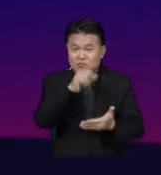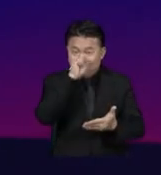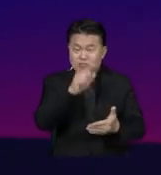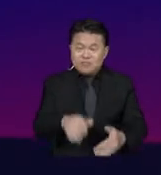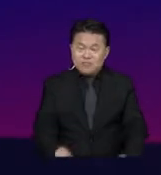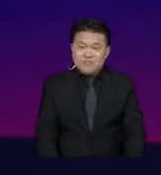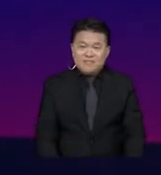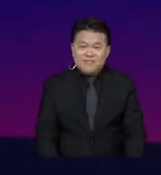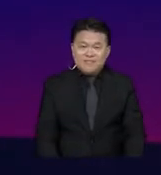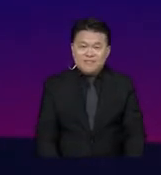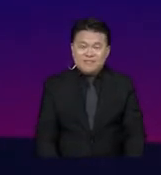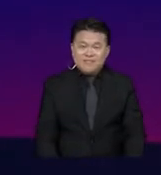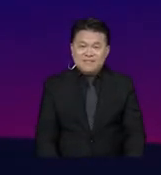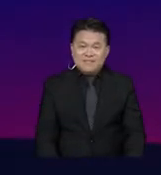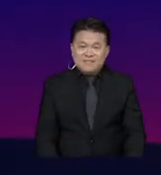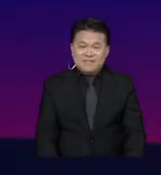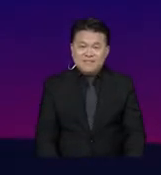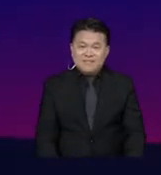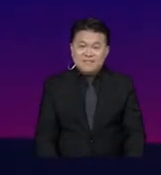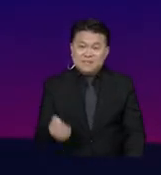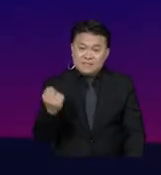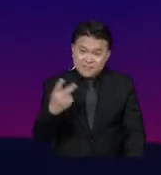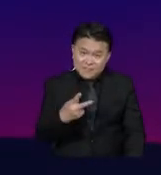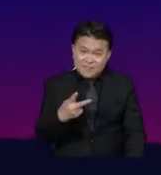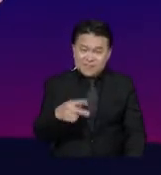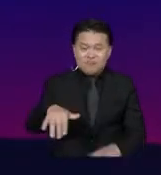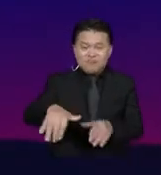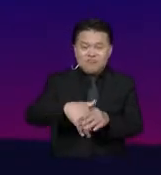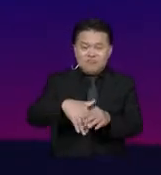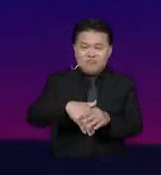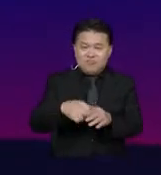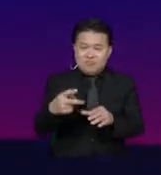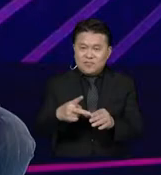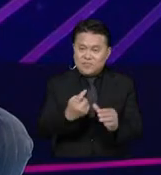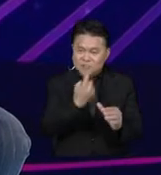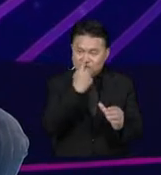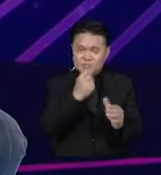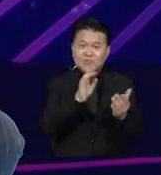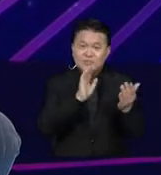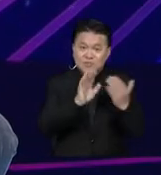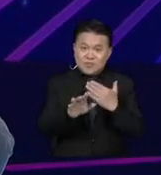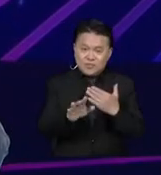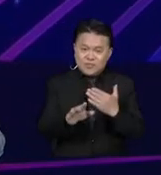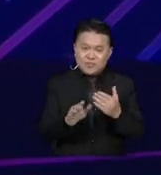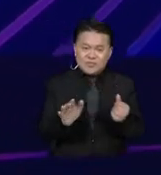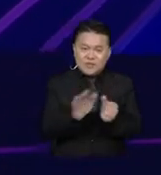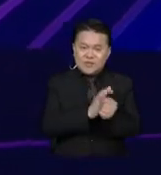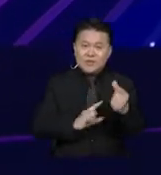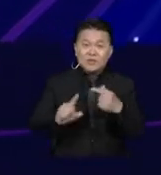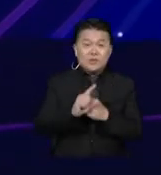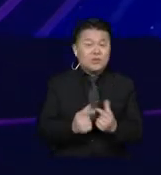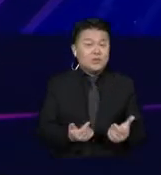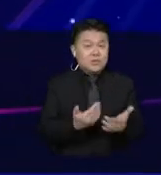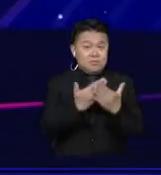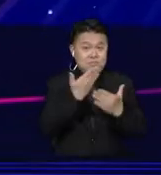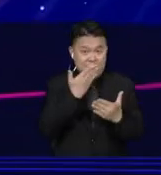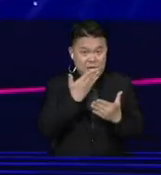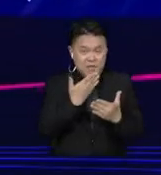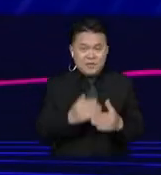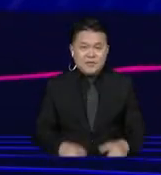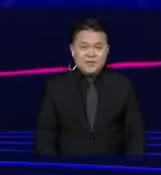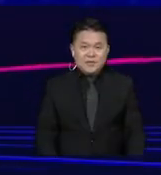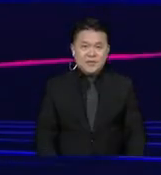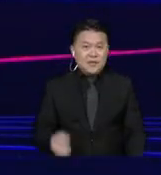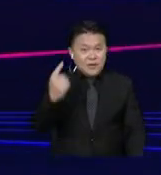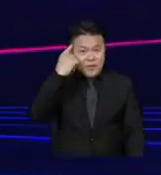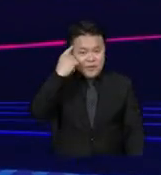then use culture and learning to even increase that. And so if you grow up in a society that's open and people are excited